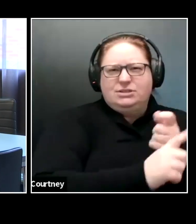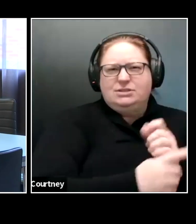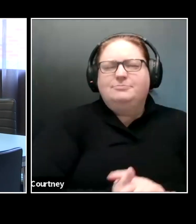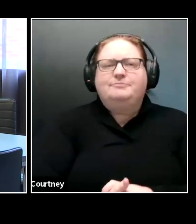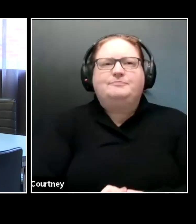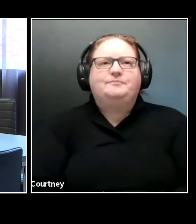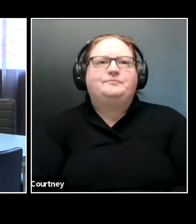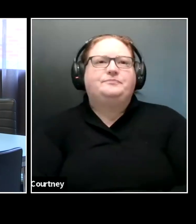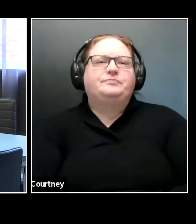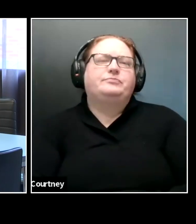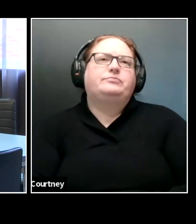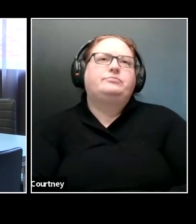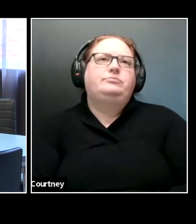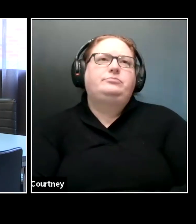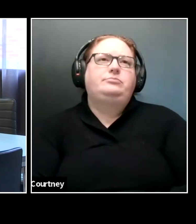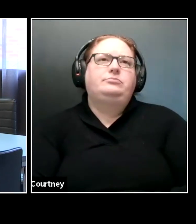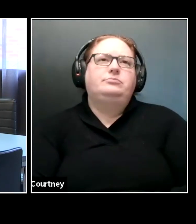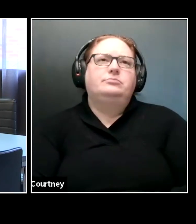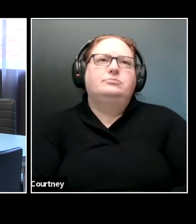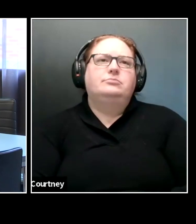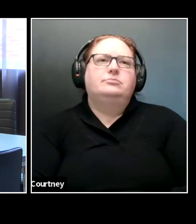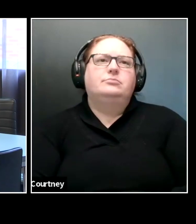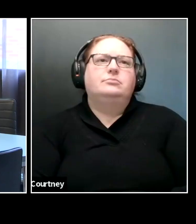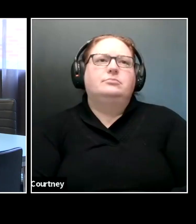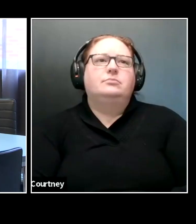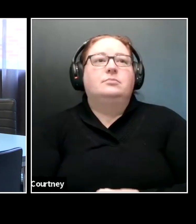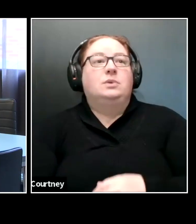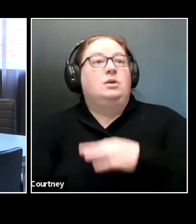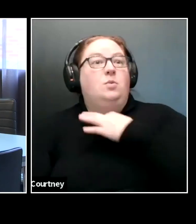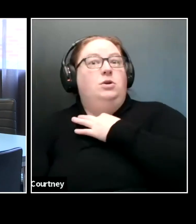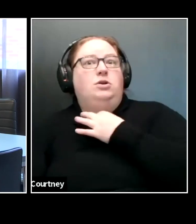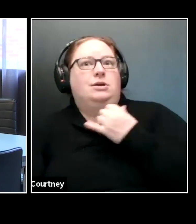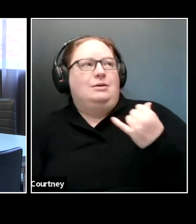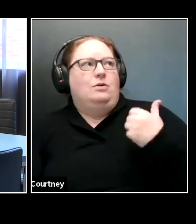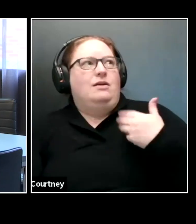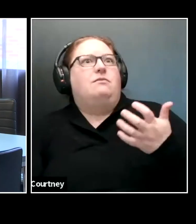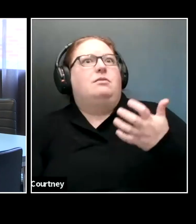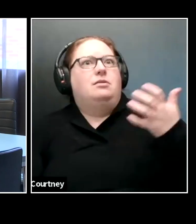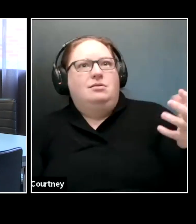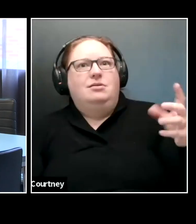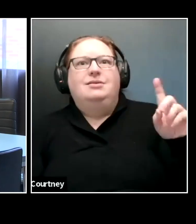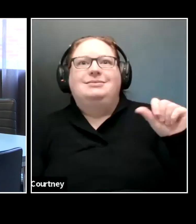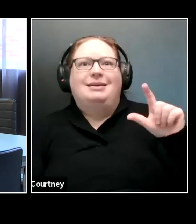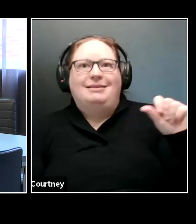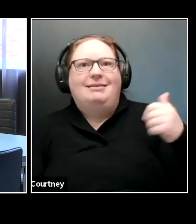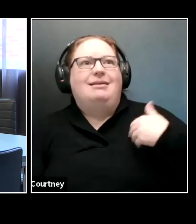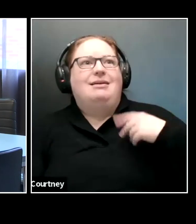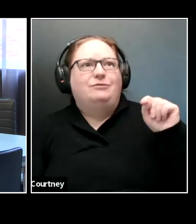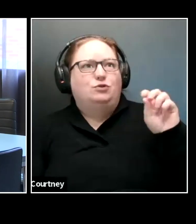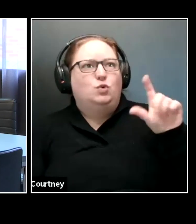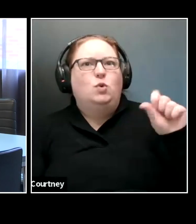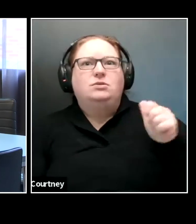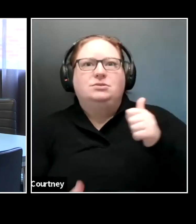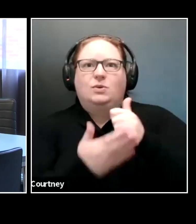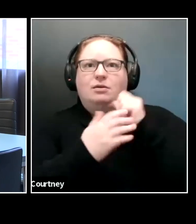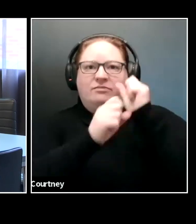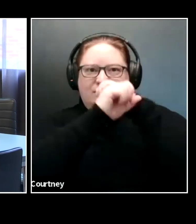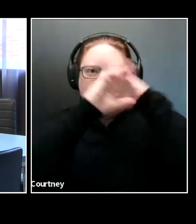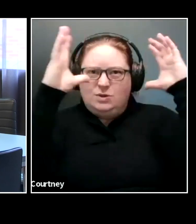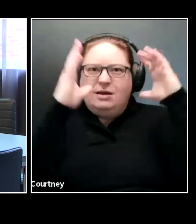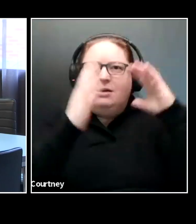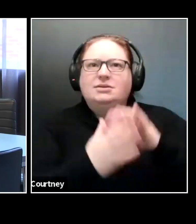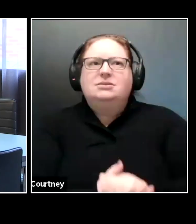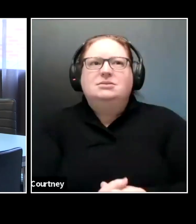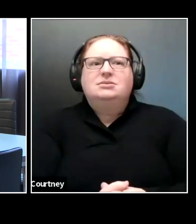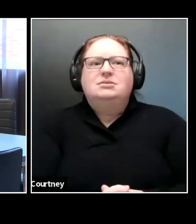I wonder about, now that there's this wealth of data and there's these tools to visualize it, I wonder